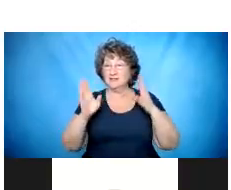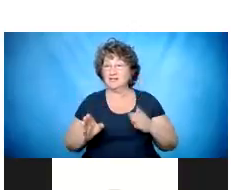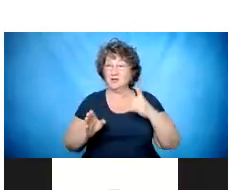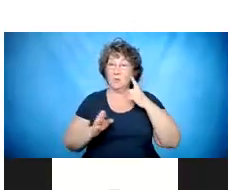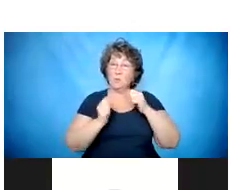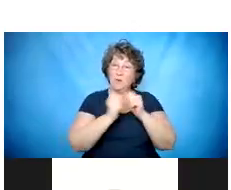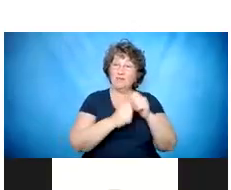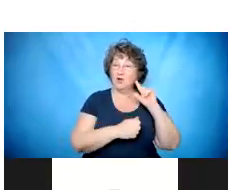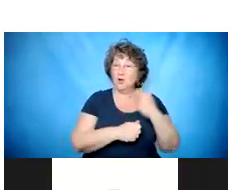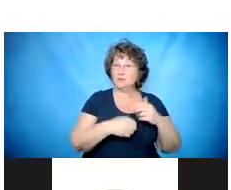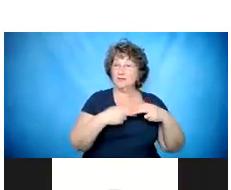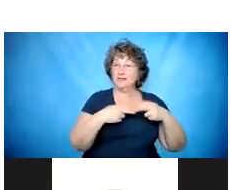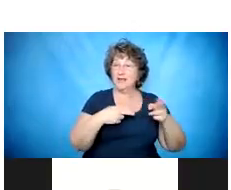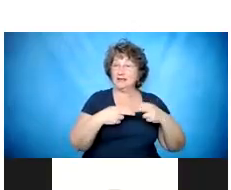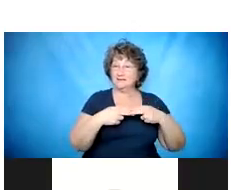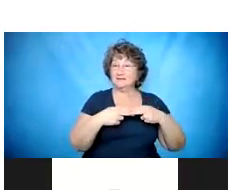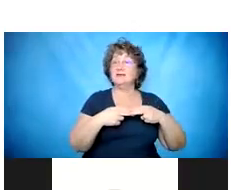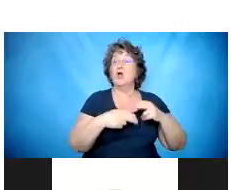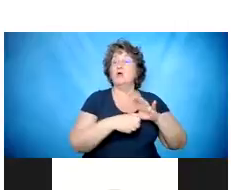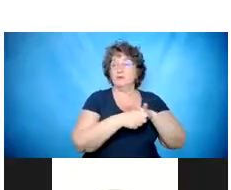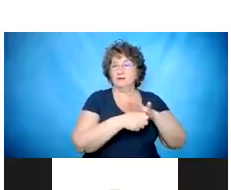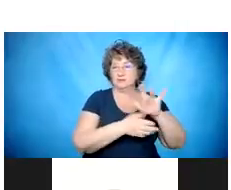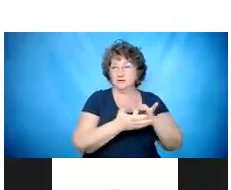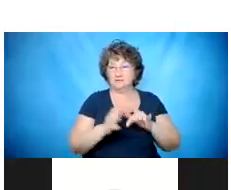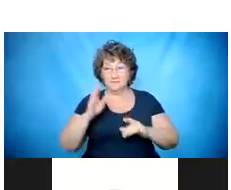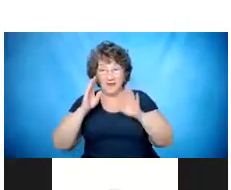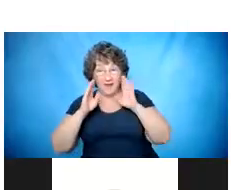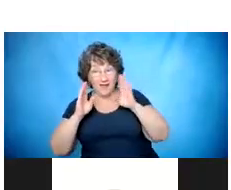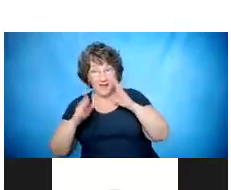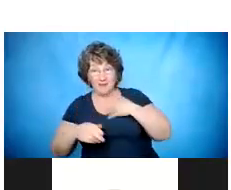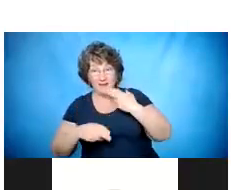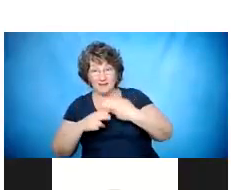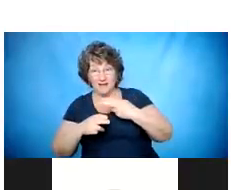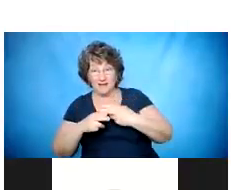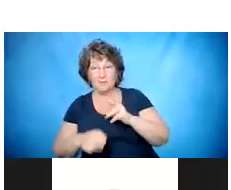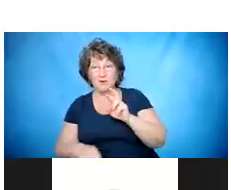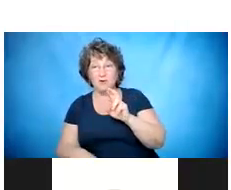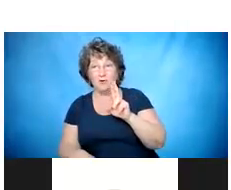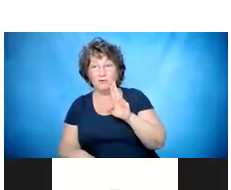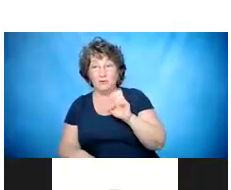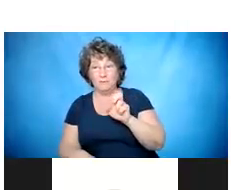Center. Hello, my name is Ruben Colon, and I am the Diversity and